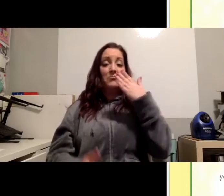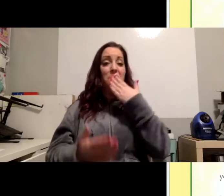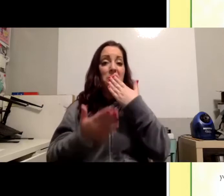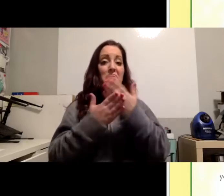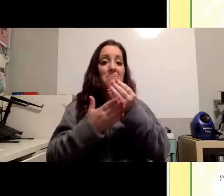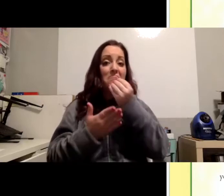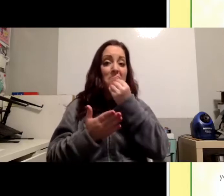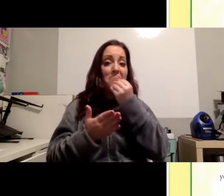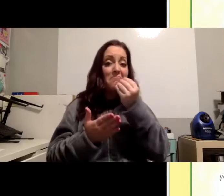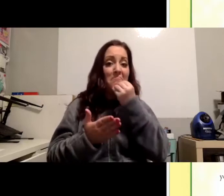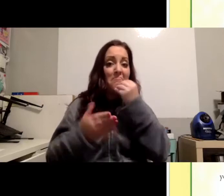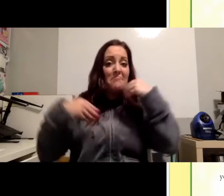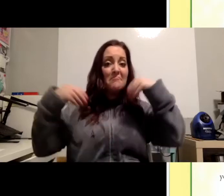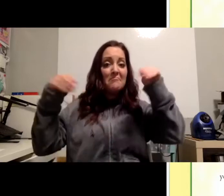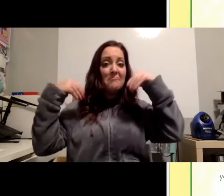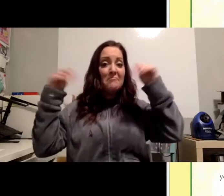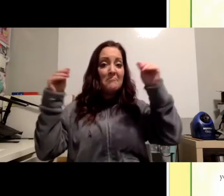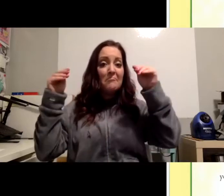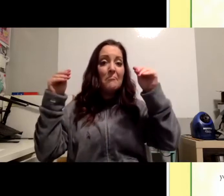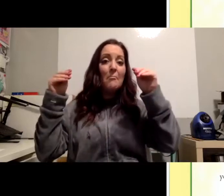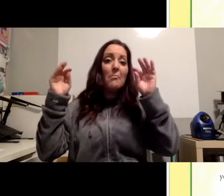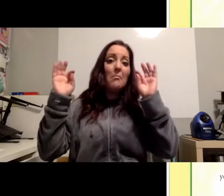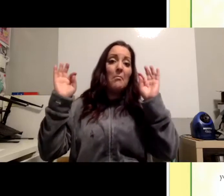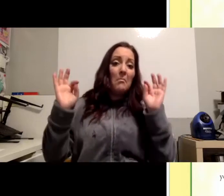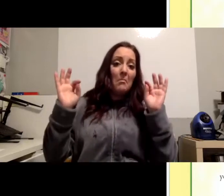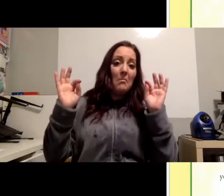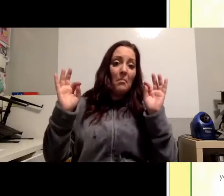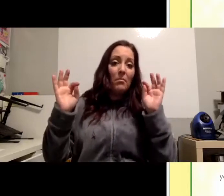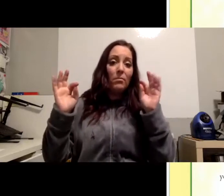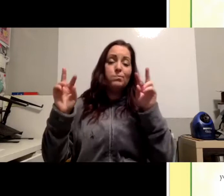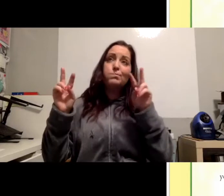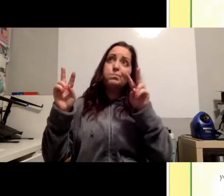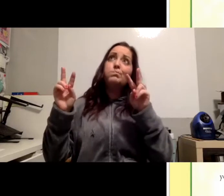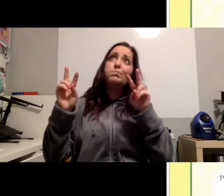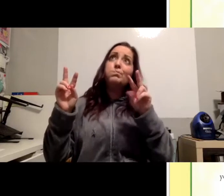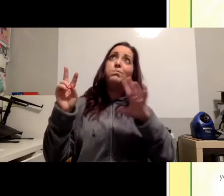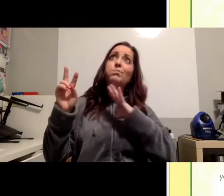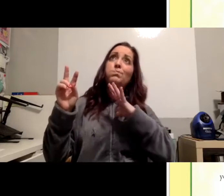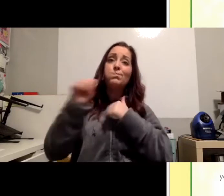They ate under the good food sign.